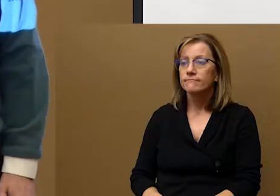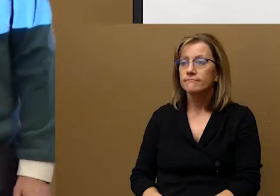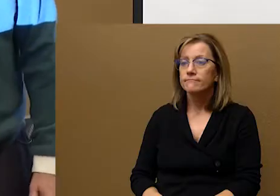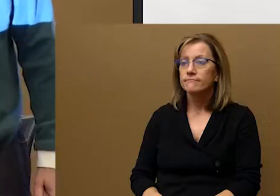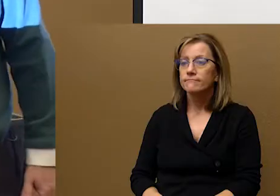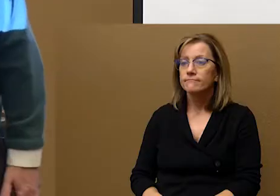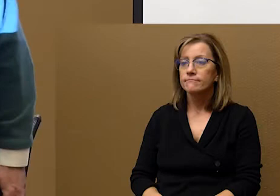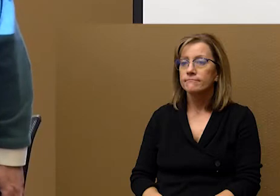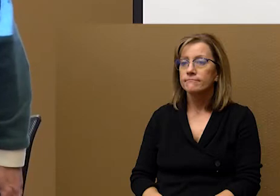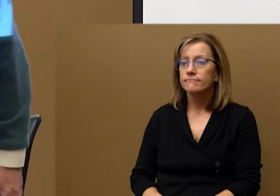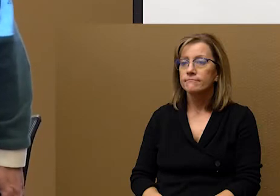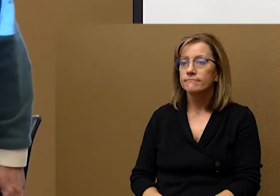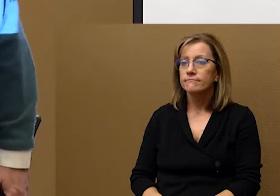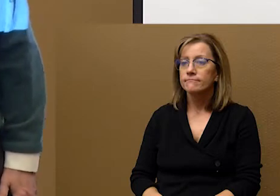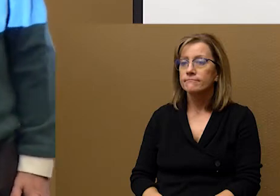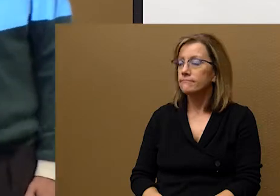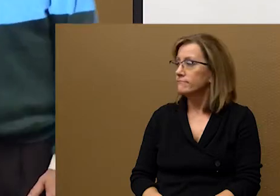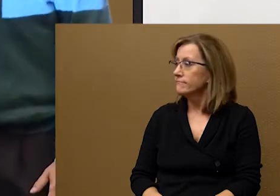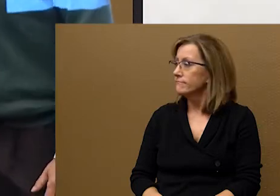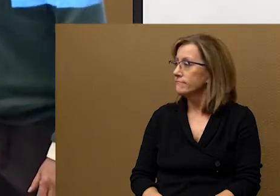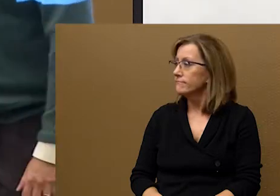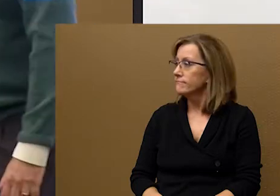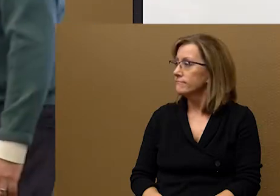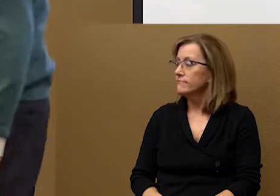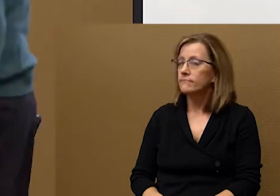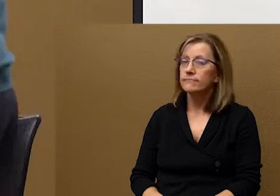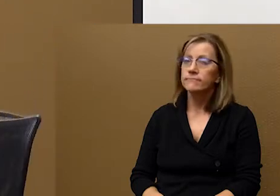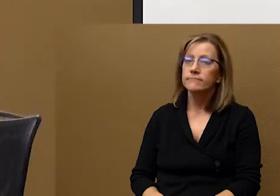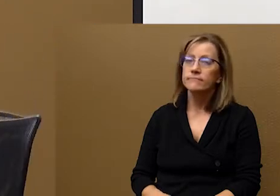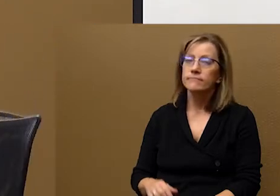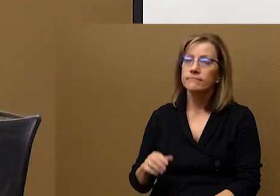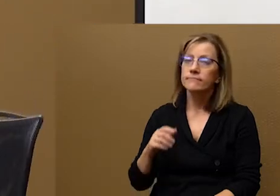Let me say that to you one other way.